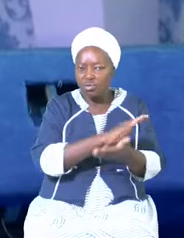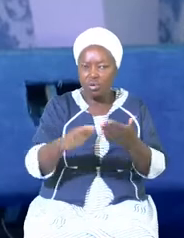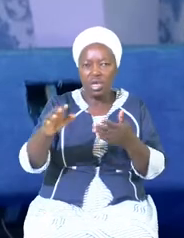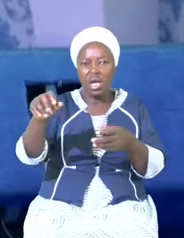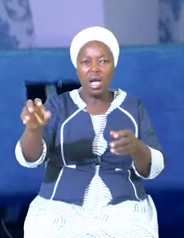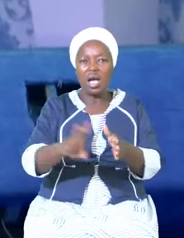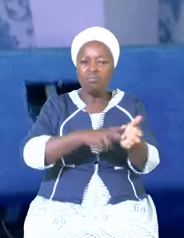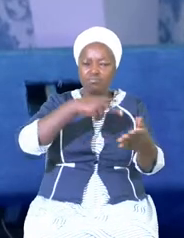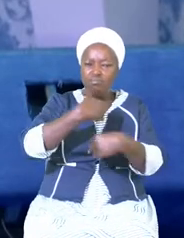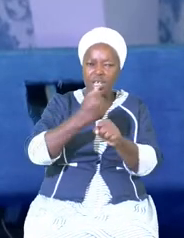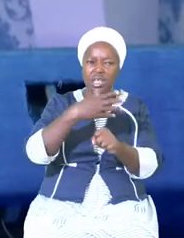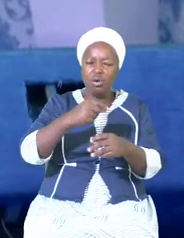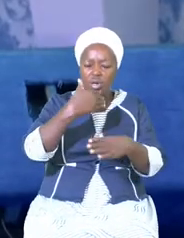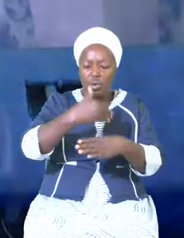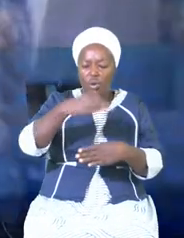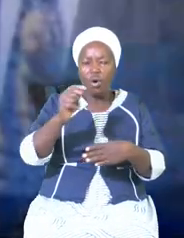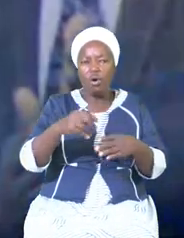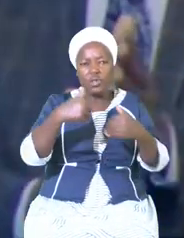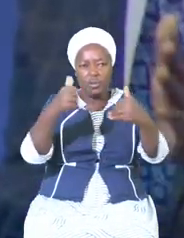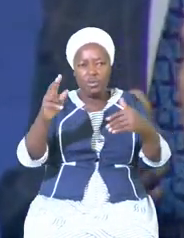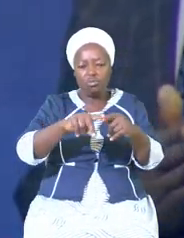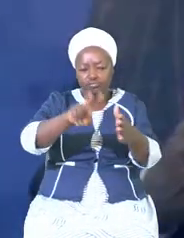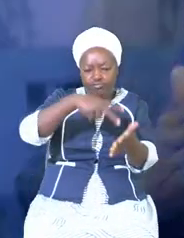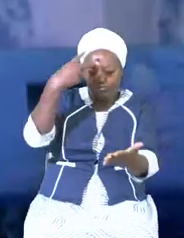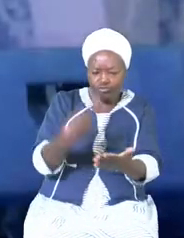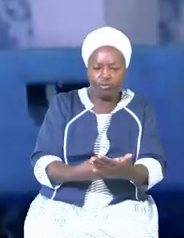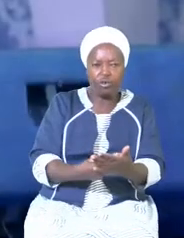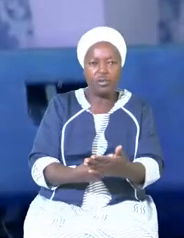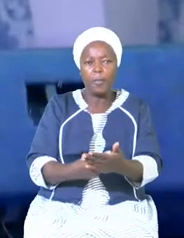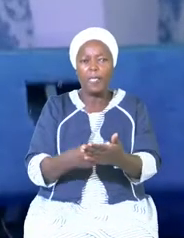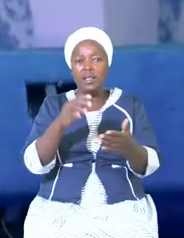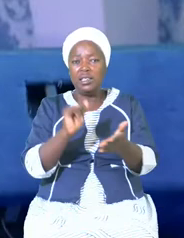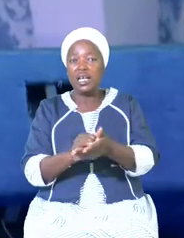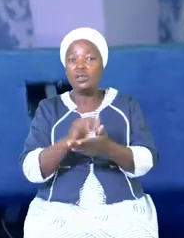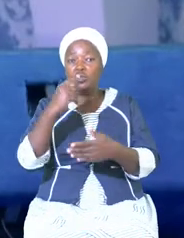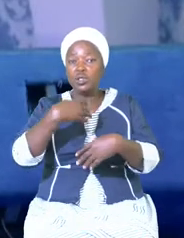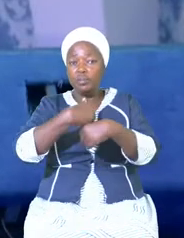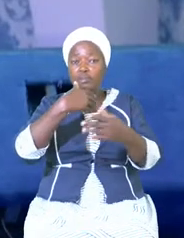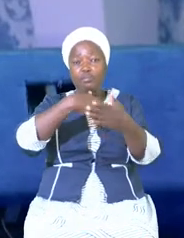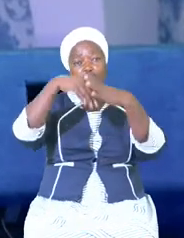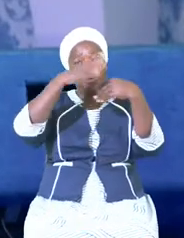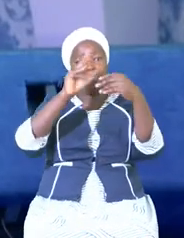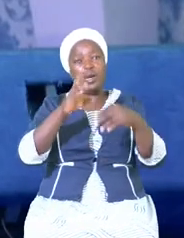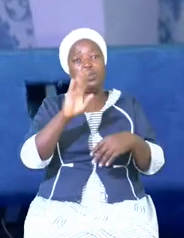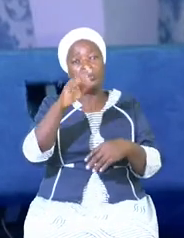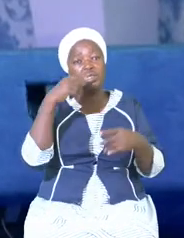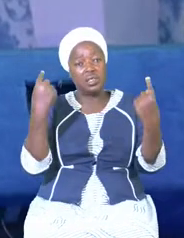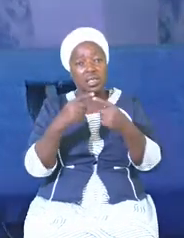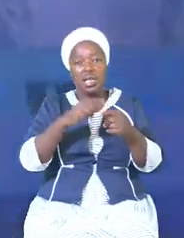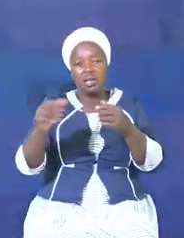the wall of demarcation erected with your sin. He pulls that down.